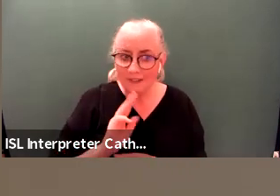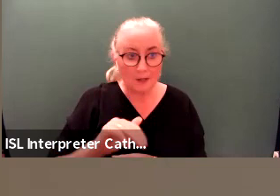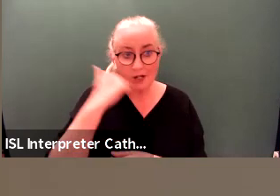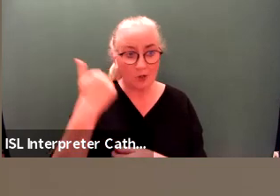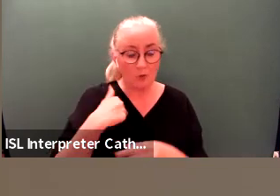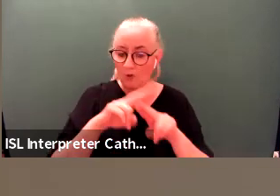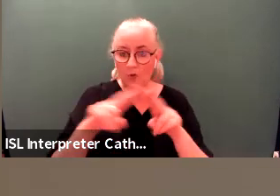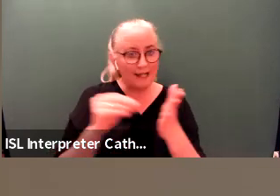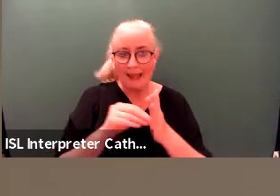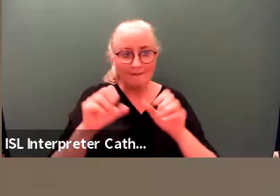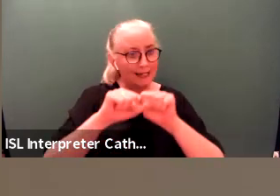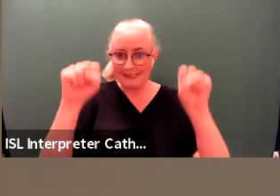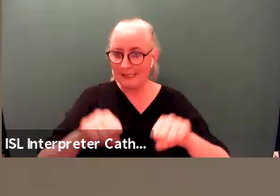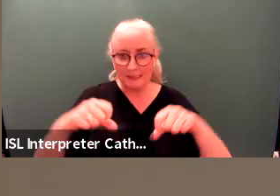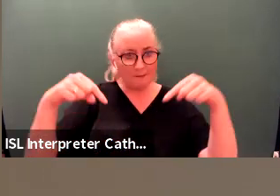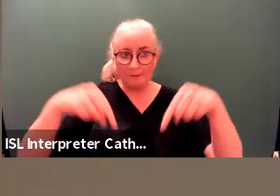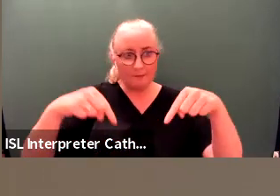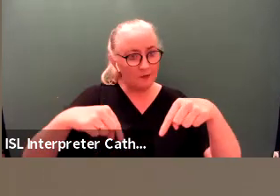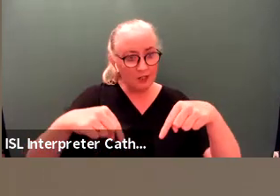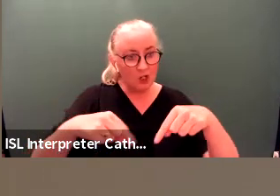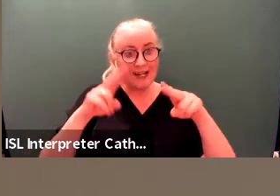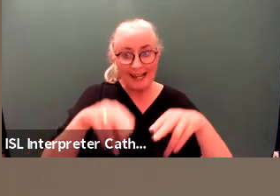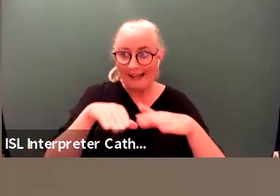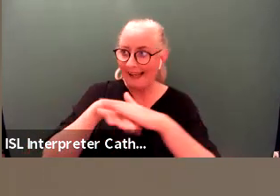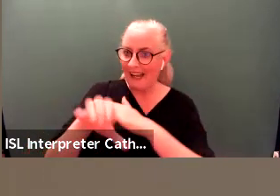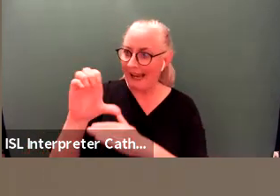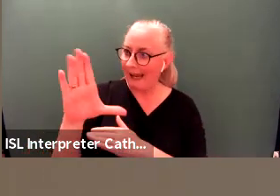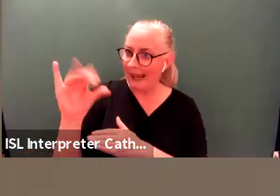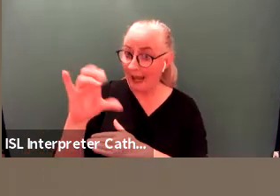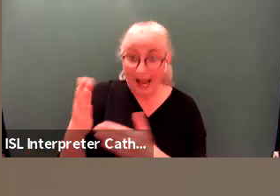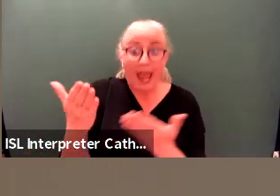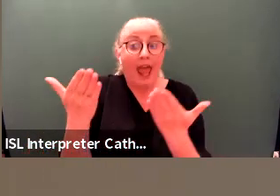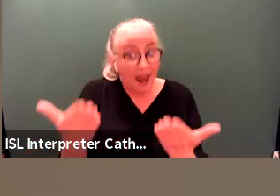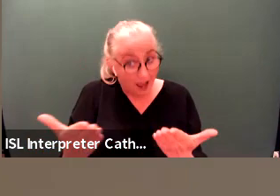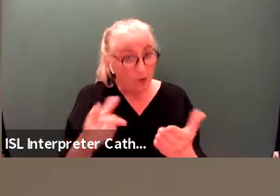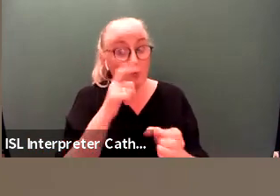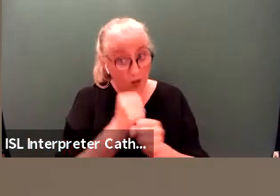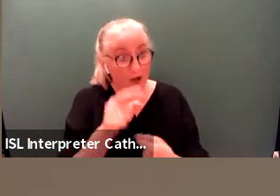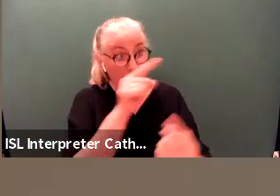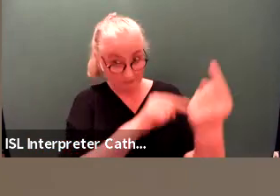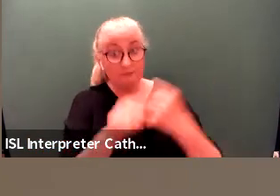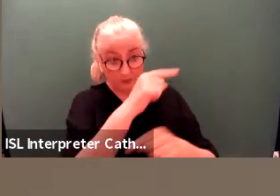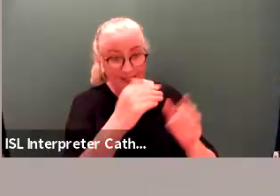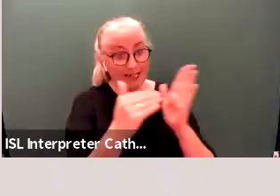a system where you can go into a clinic. Now they're talking about it, but it's